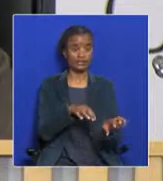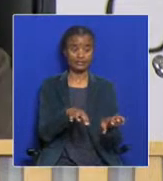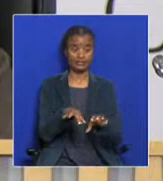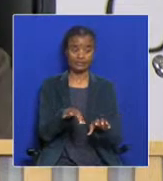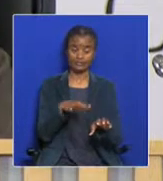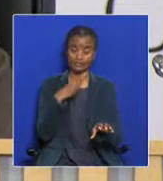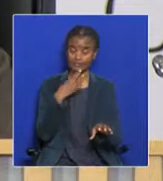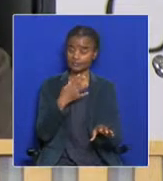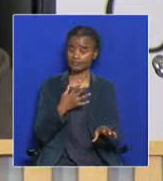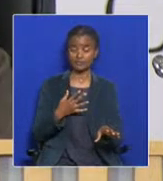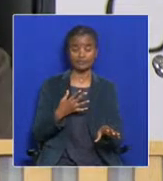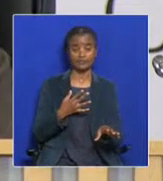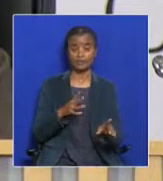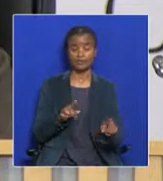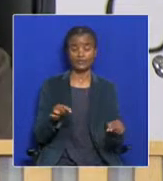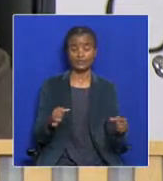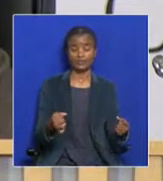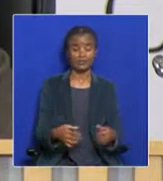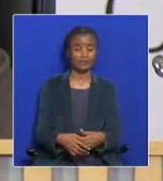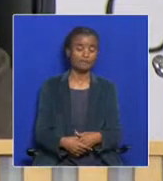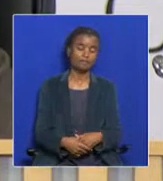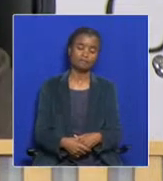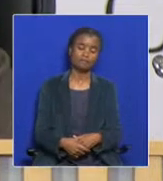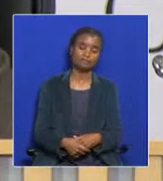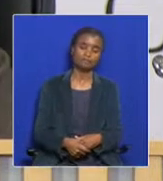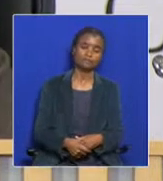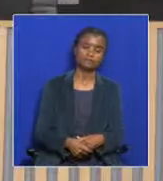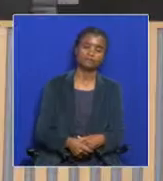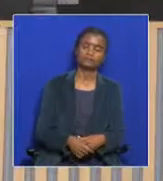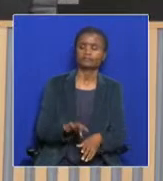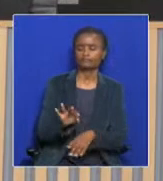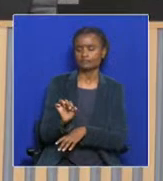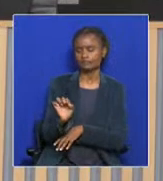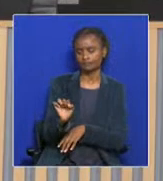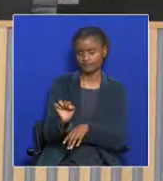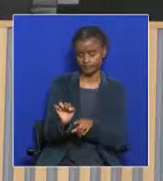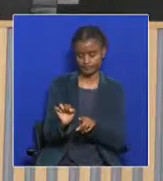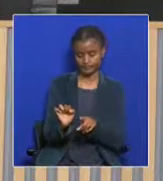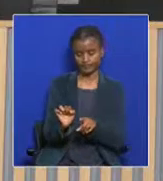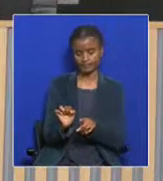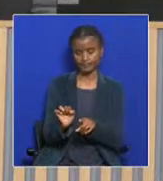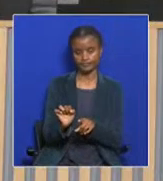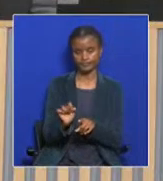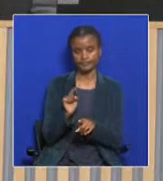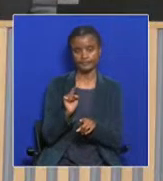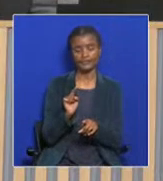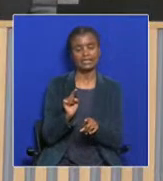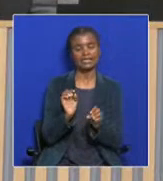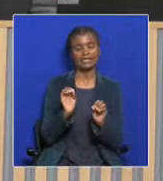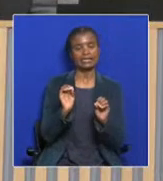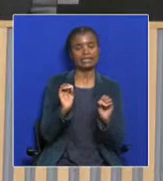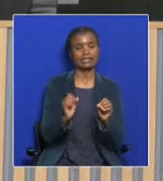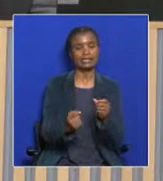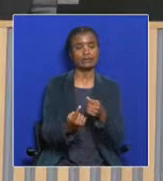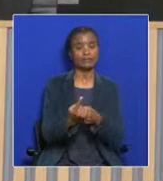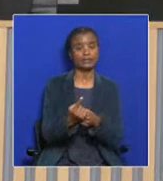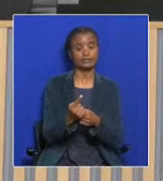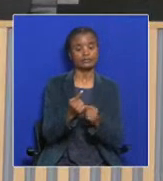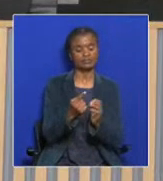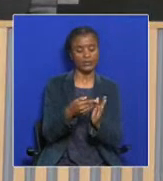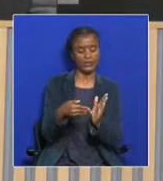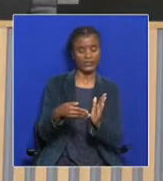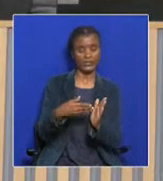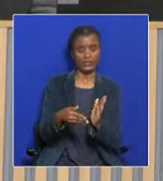Can I, sorry, just on this, absolutely nothing happening until you come back from leave.